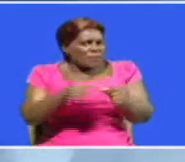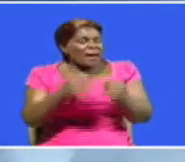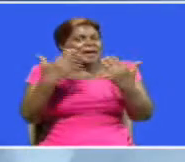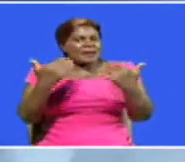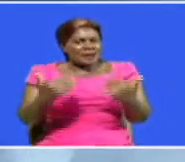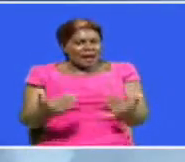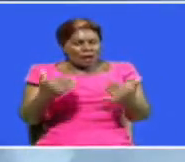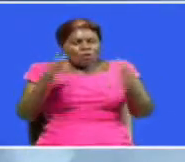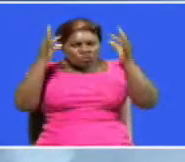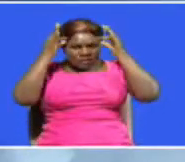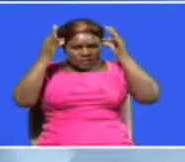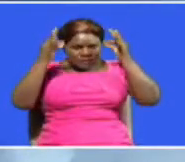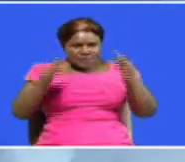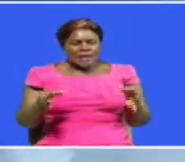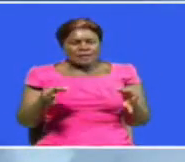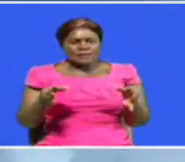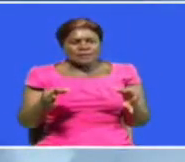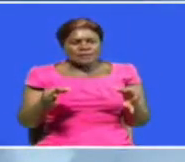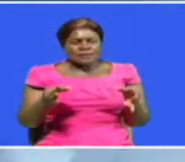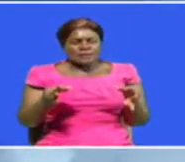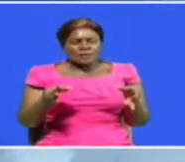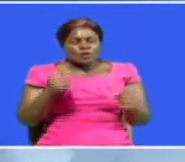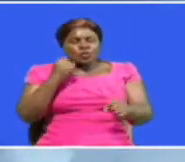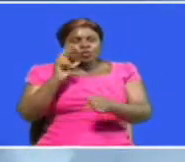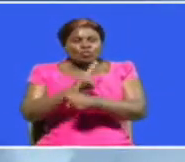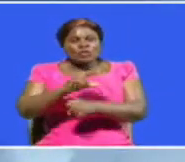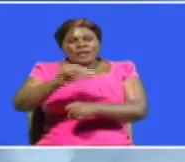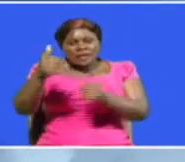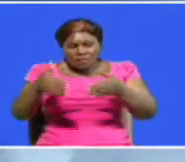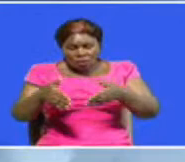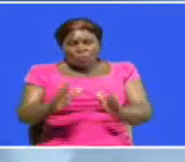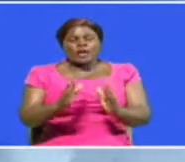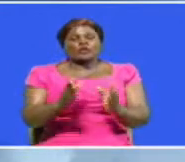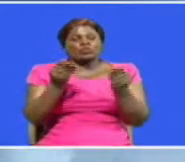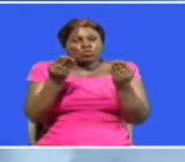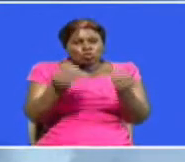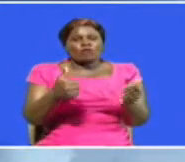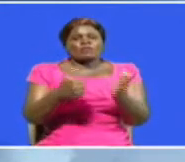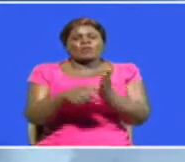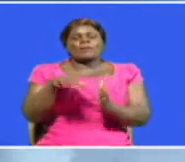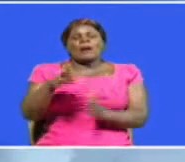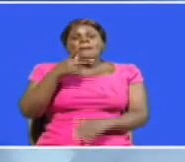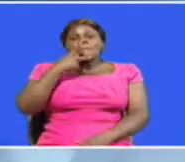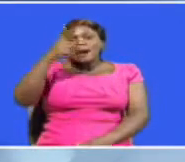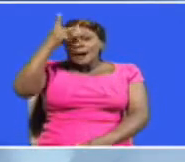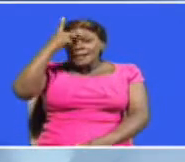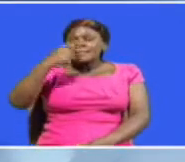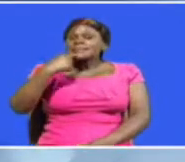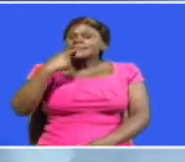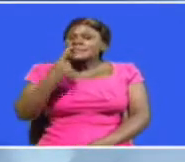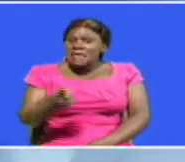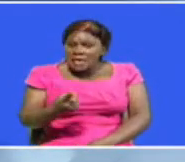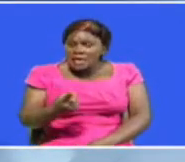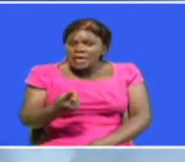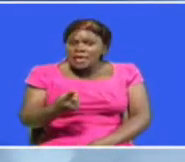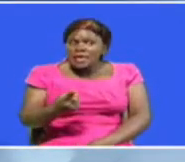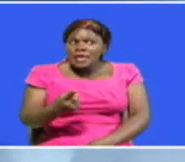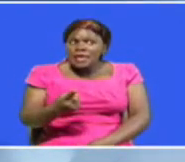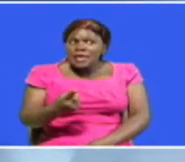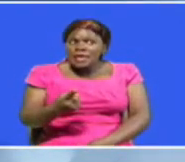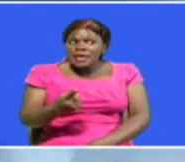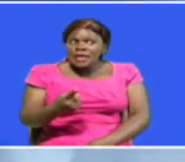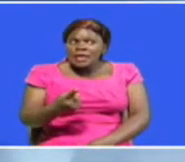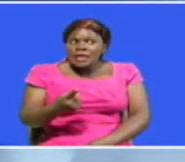now resorted to unorthodox means to deal with the accused parties. Now, the parents are threatening to curse